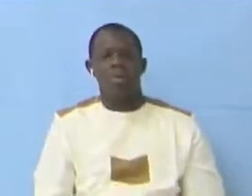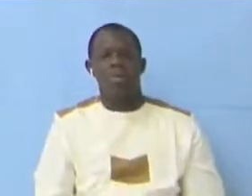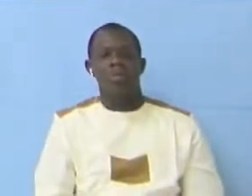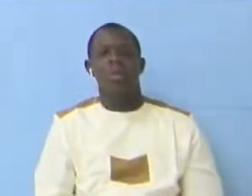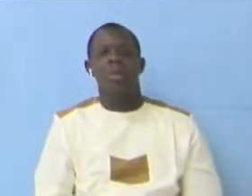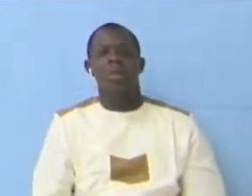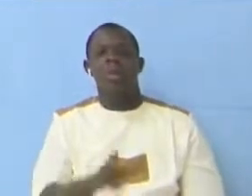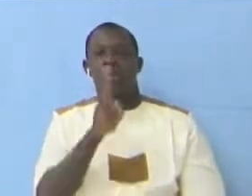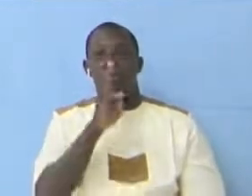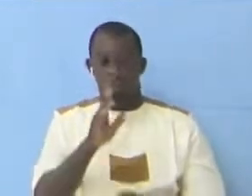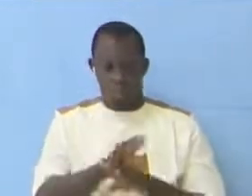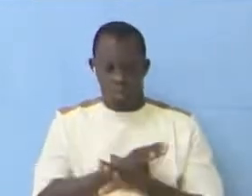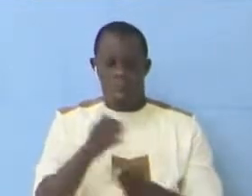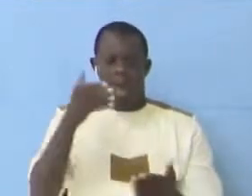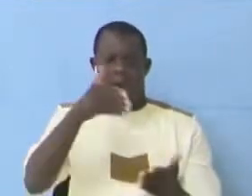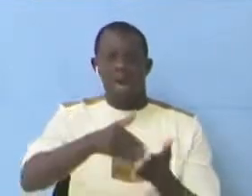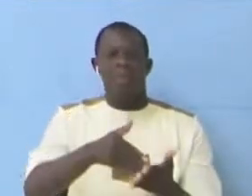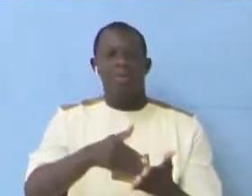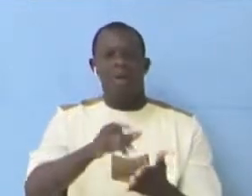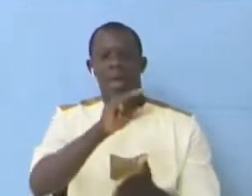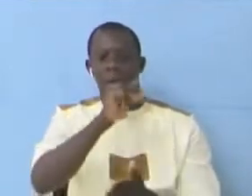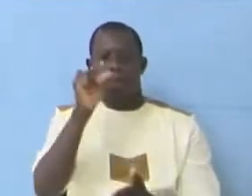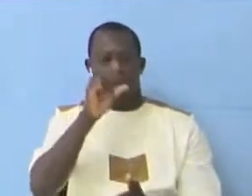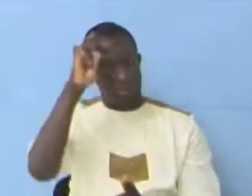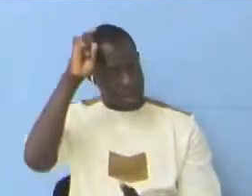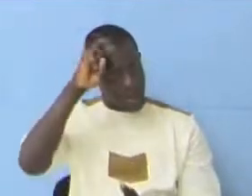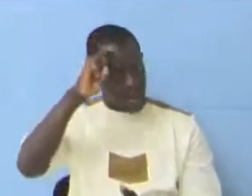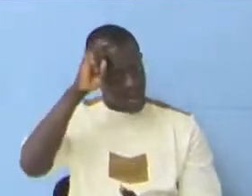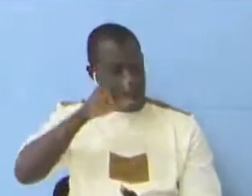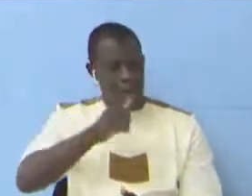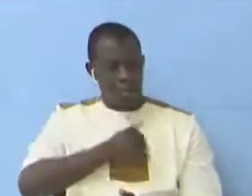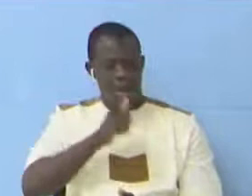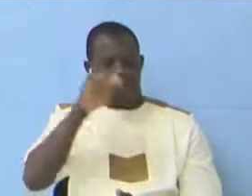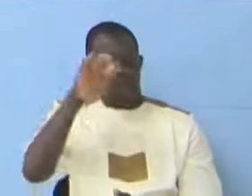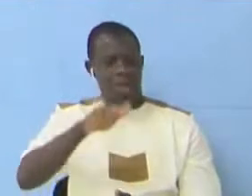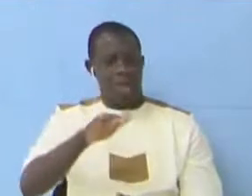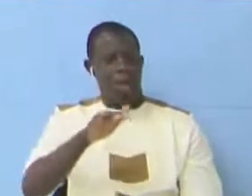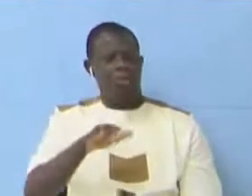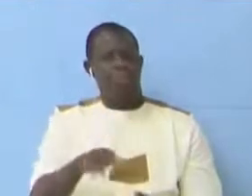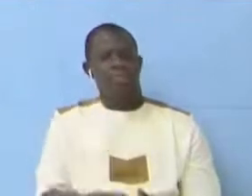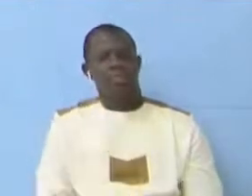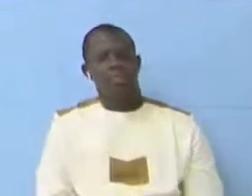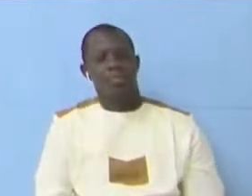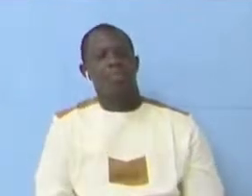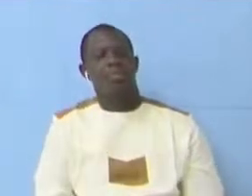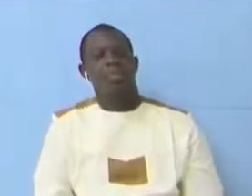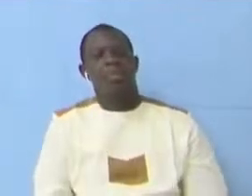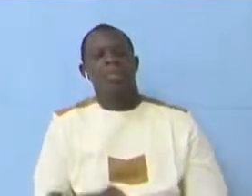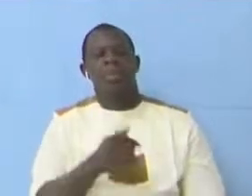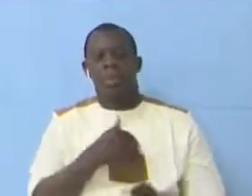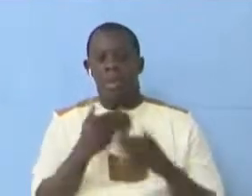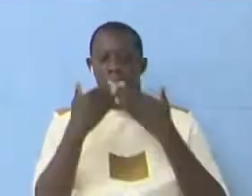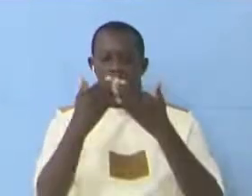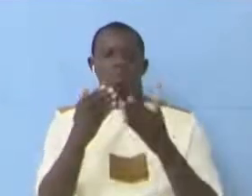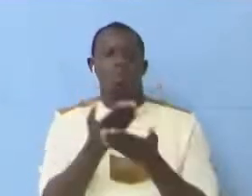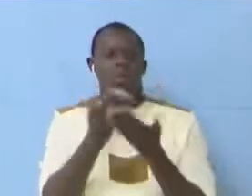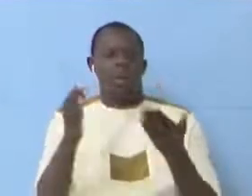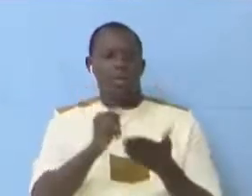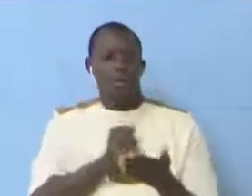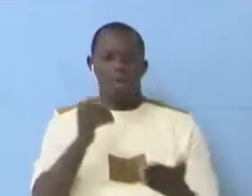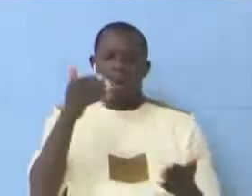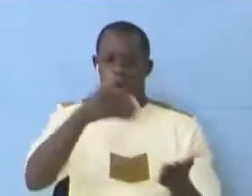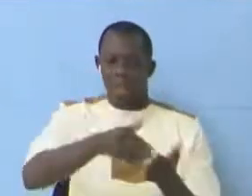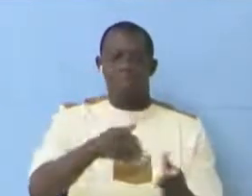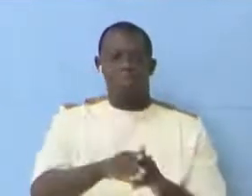of my child. ñëwoon ci ngenteeg suma doom ji. I told them why he came. He was Chief of Staff. He